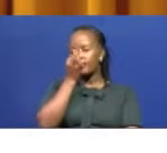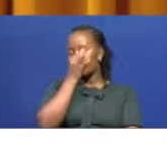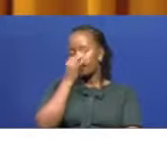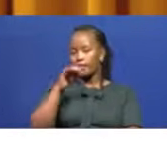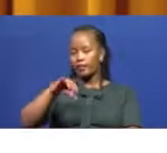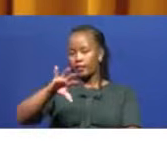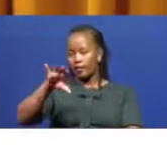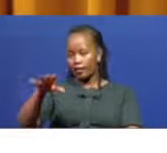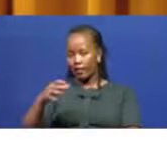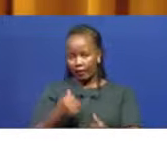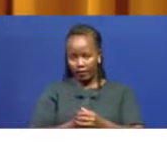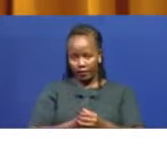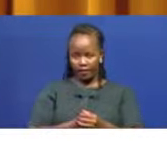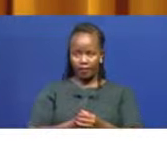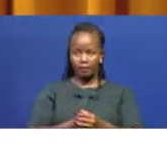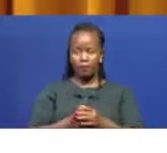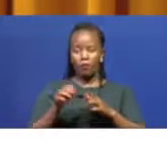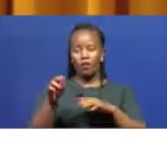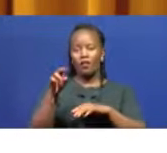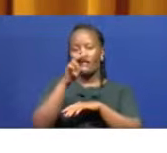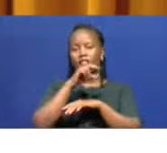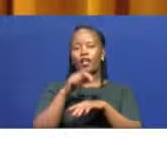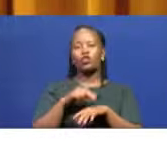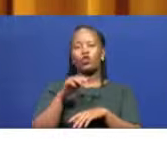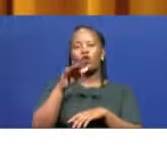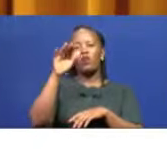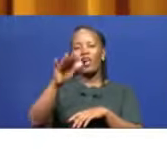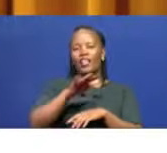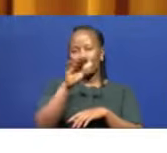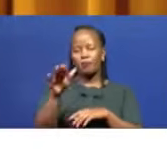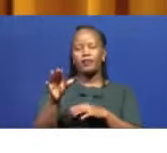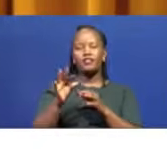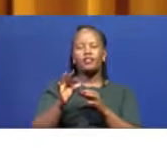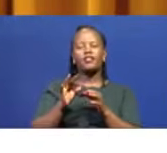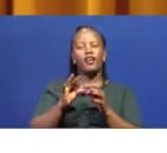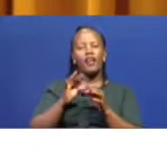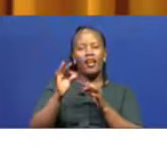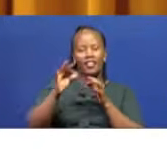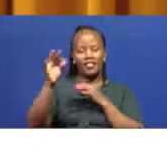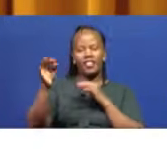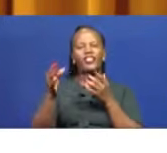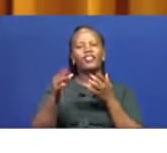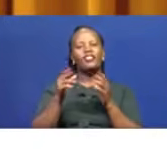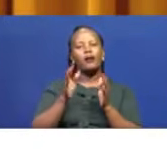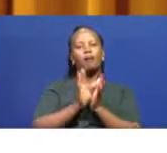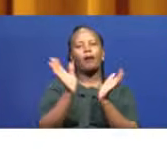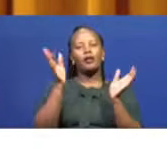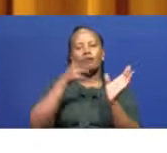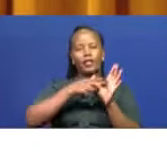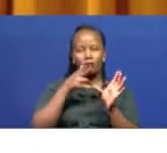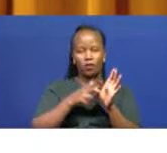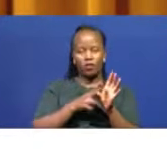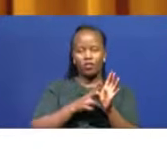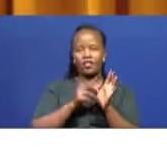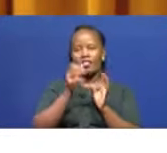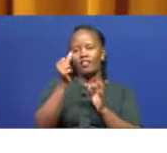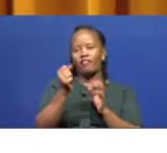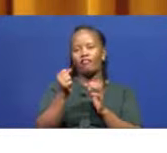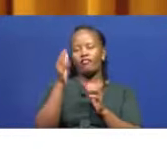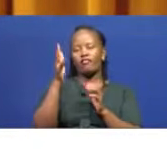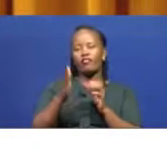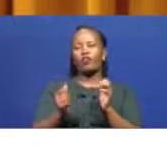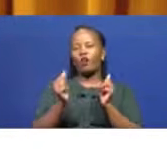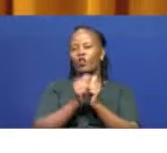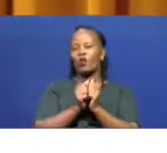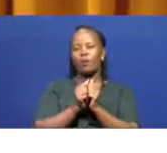National Assembly extended the exercise to the following day on the 5th of October 2024, but